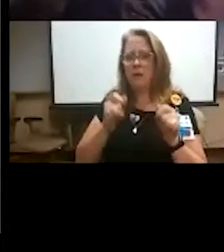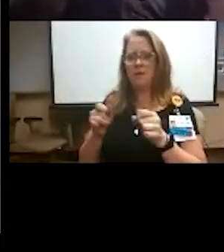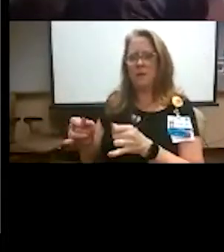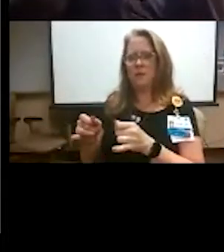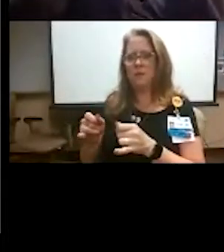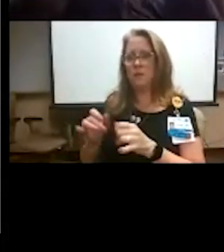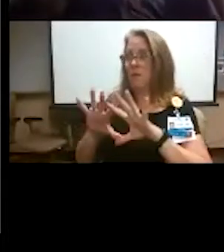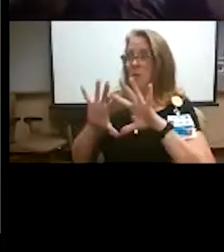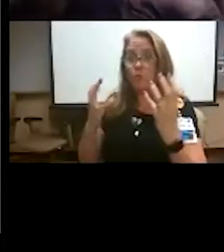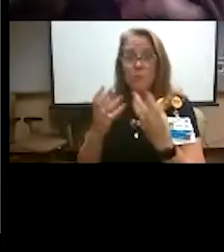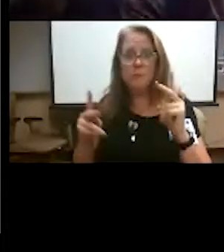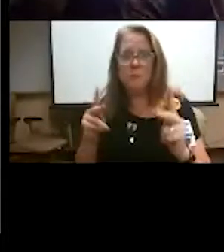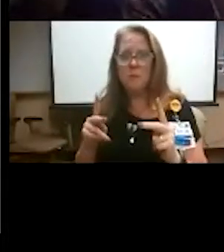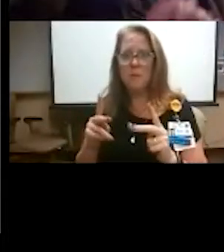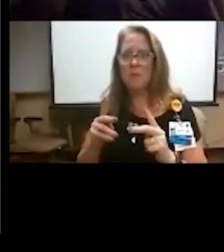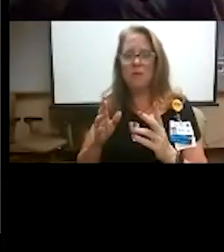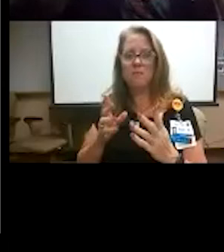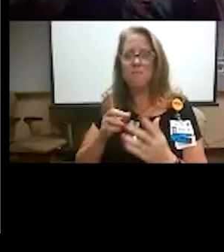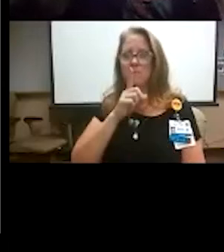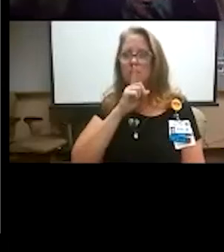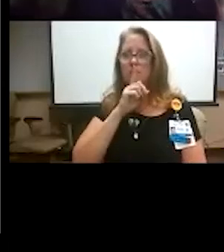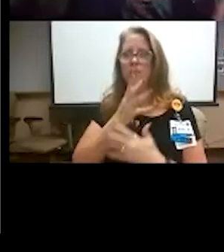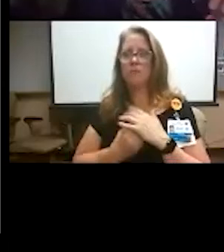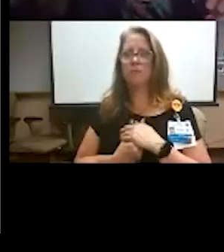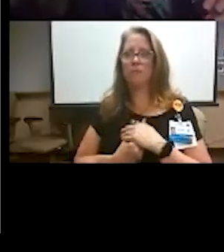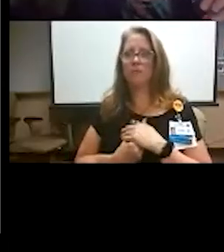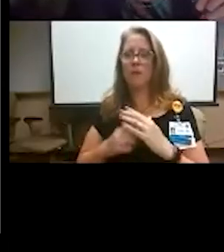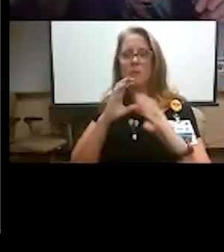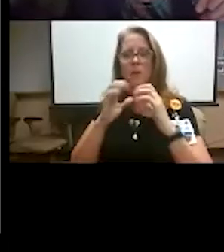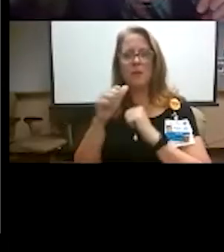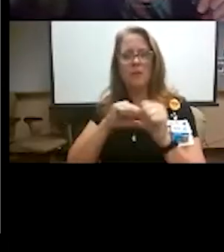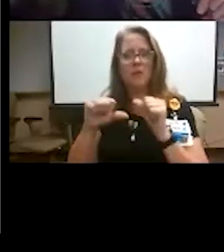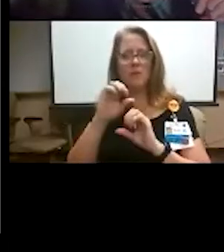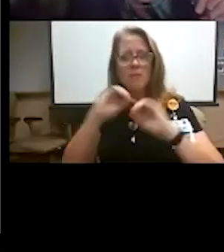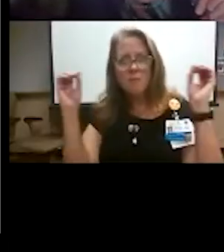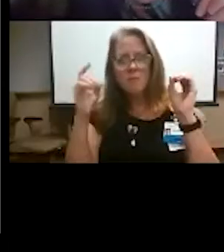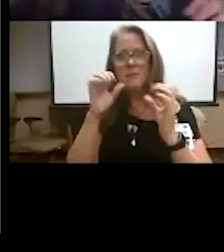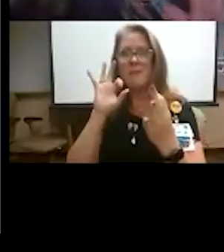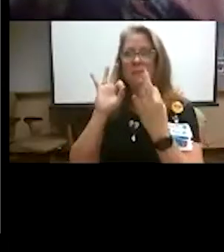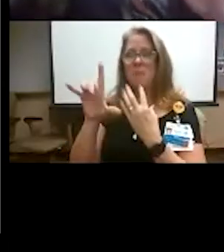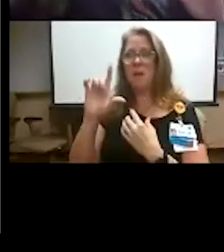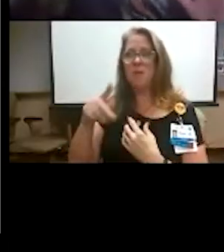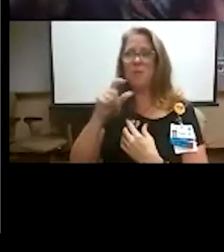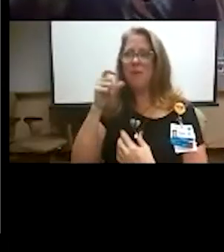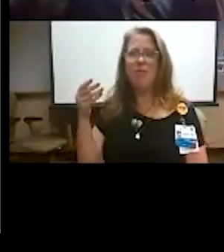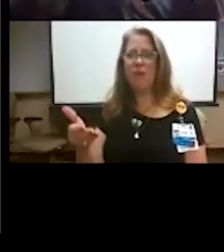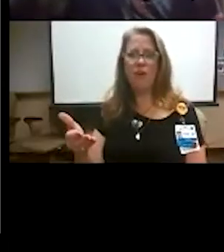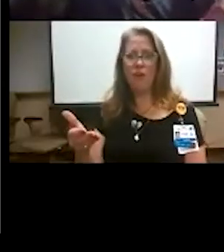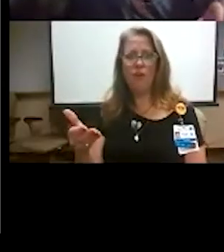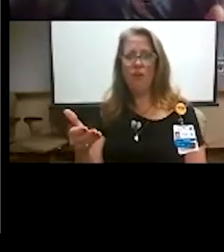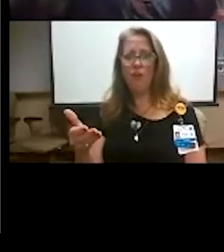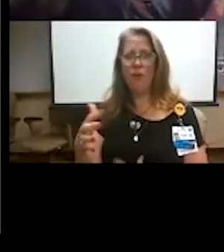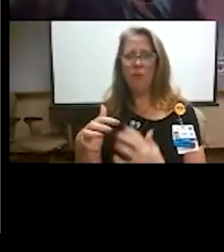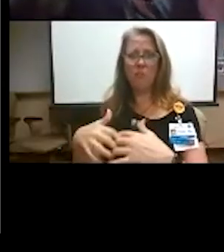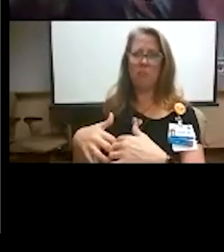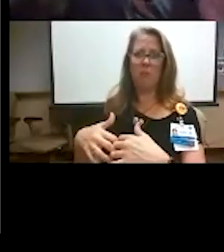whole groups of people are not communicating with each other because their feedback loops don't exist, then the organization